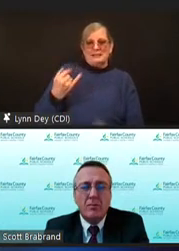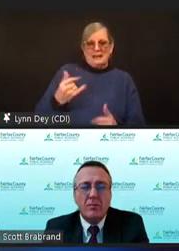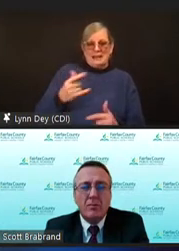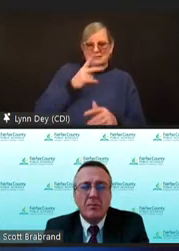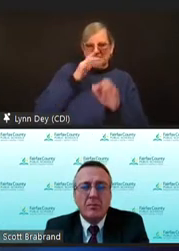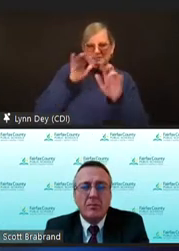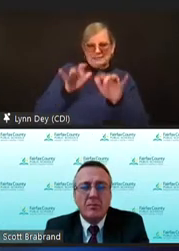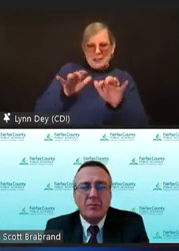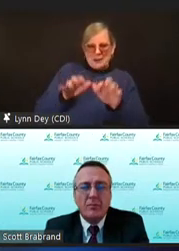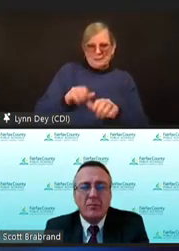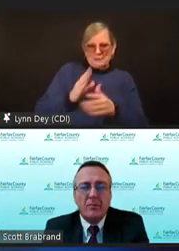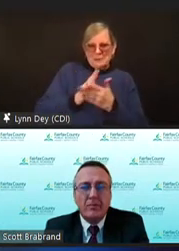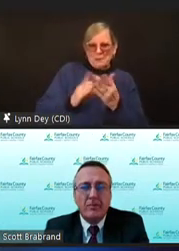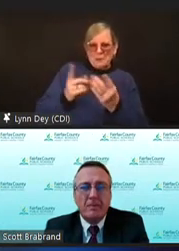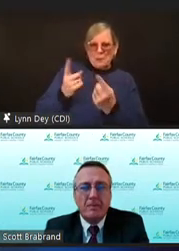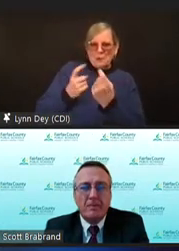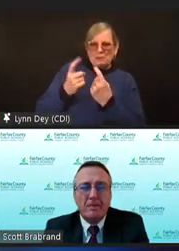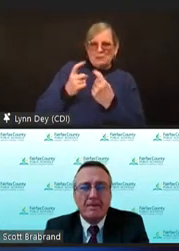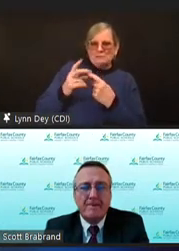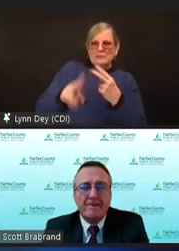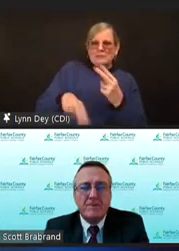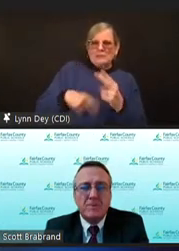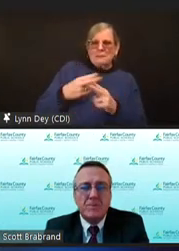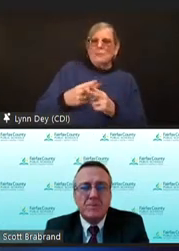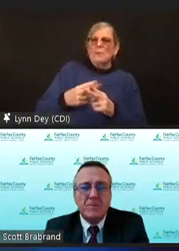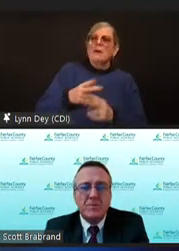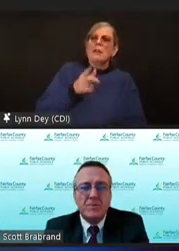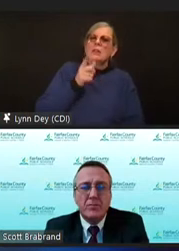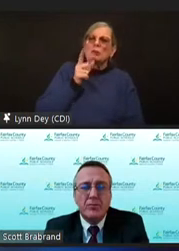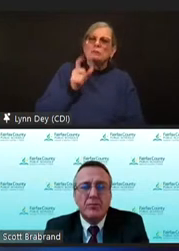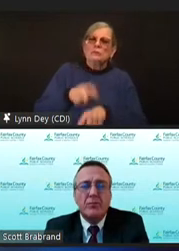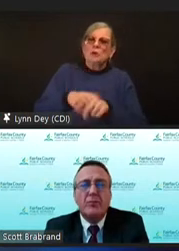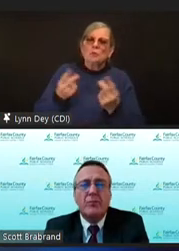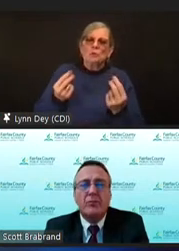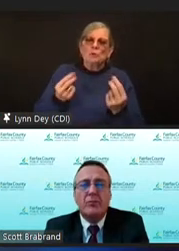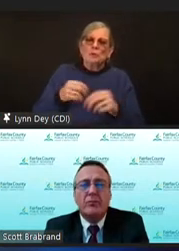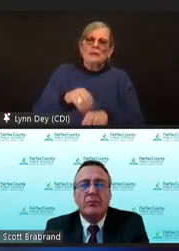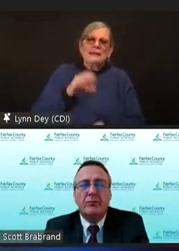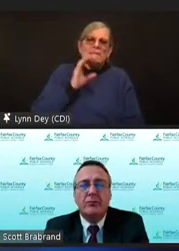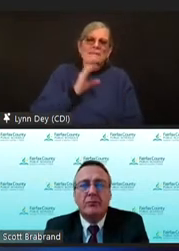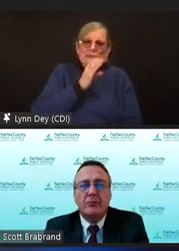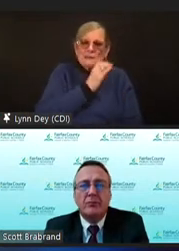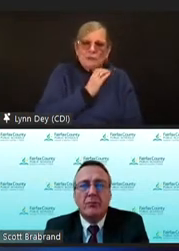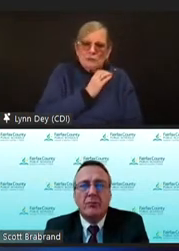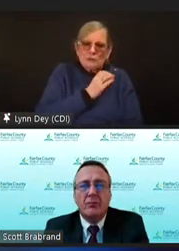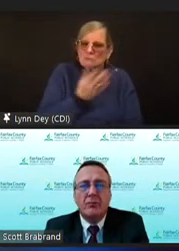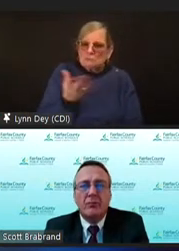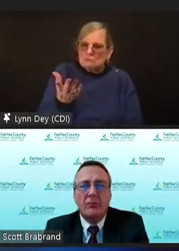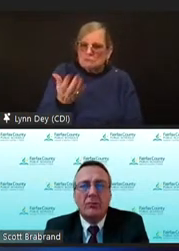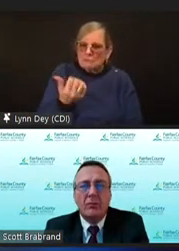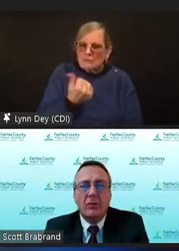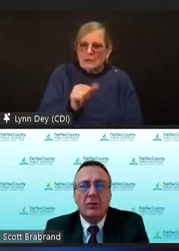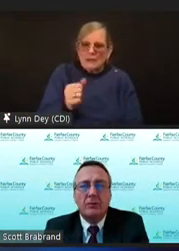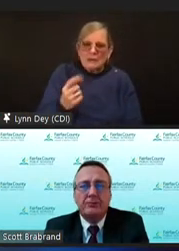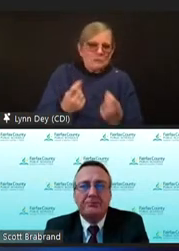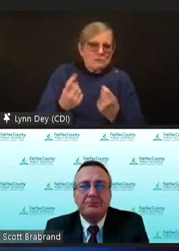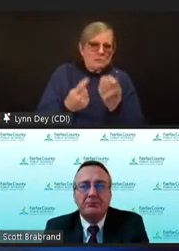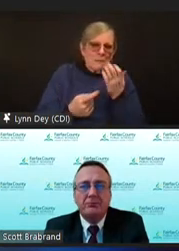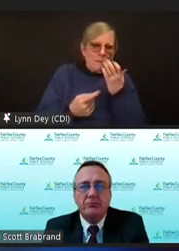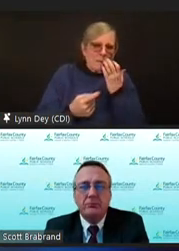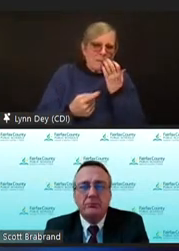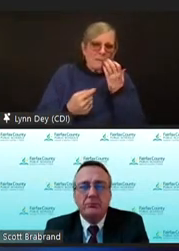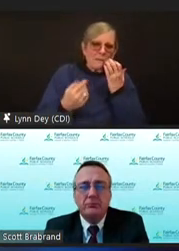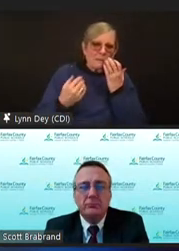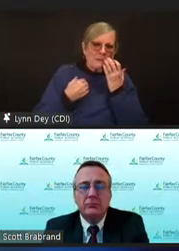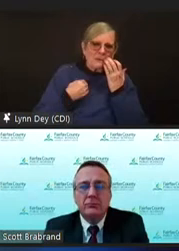and cafeterias, and wondering if there will be any changes to going back to social distancing